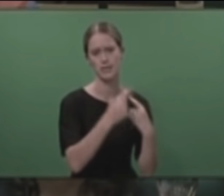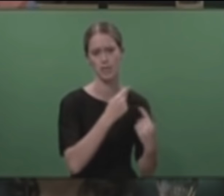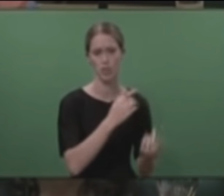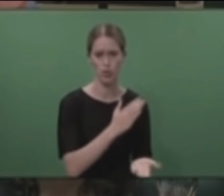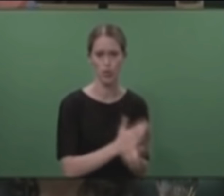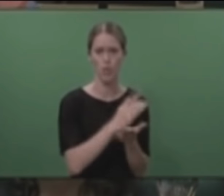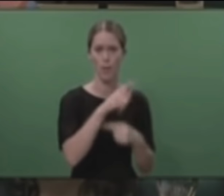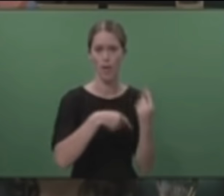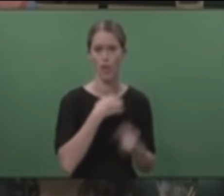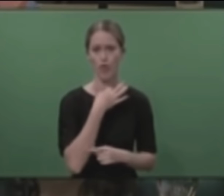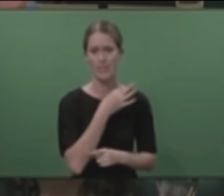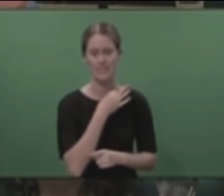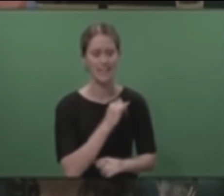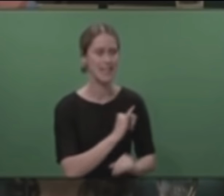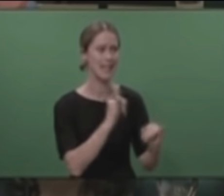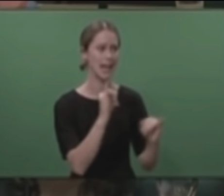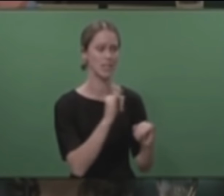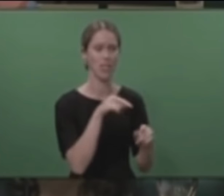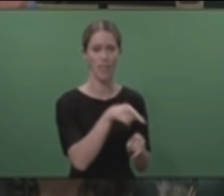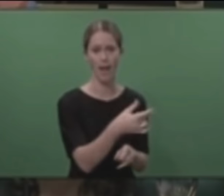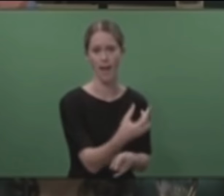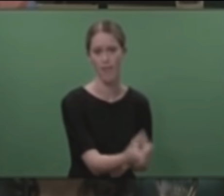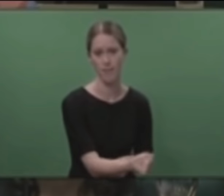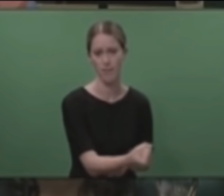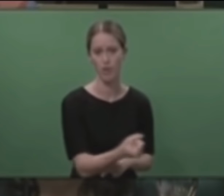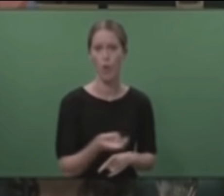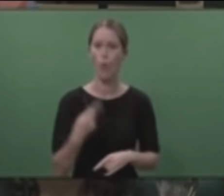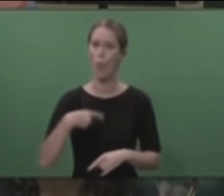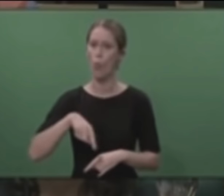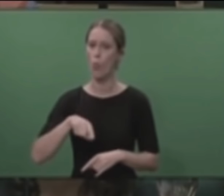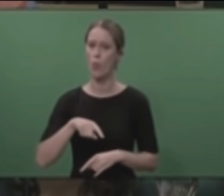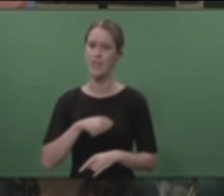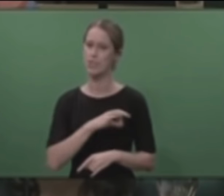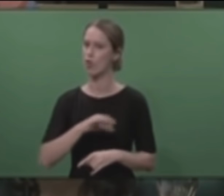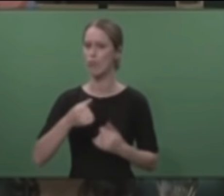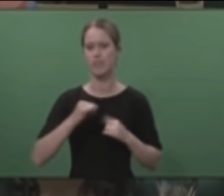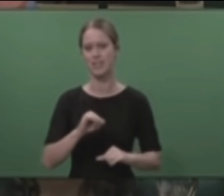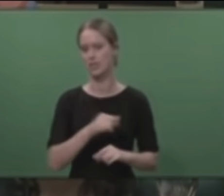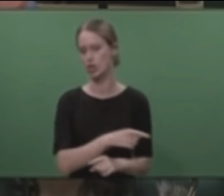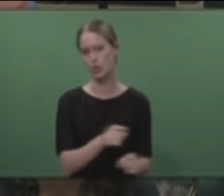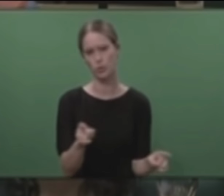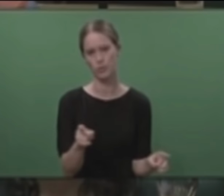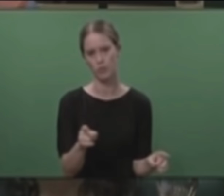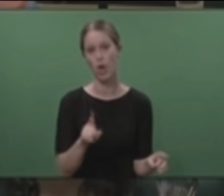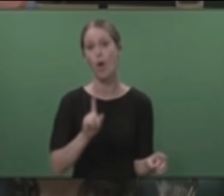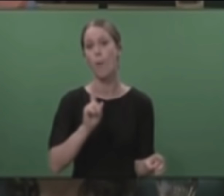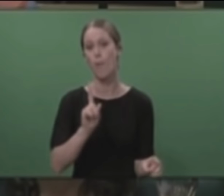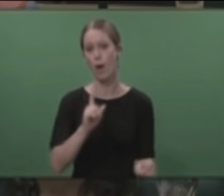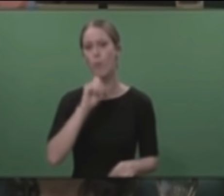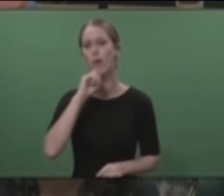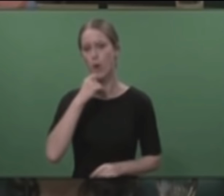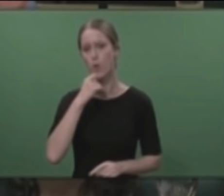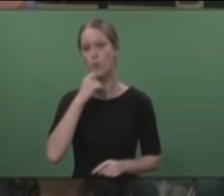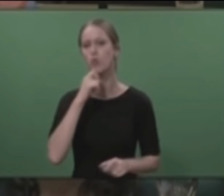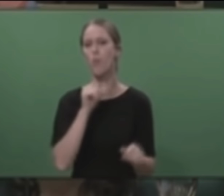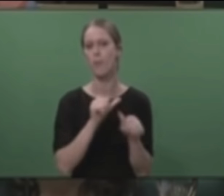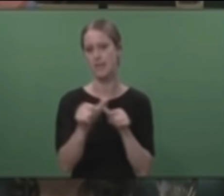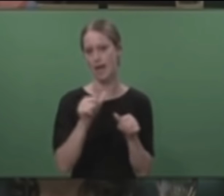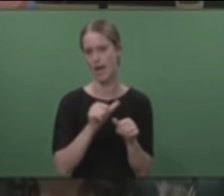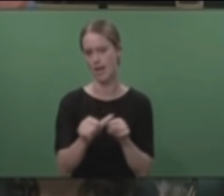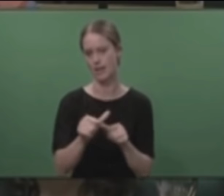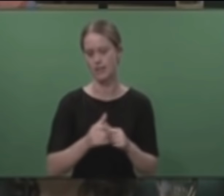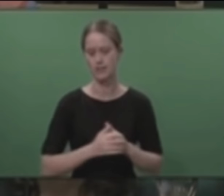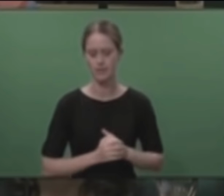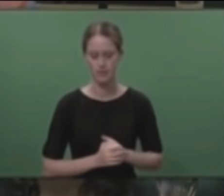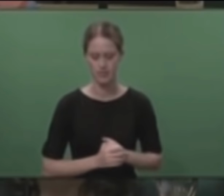that you faced and felt. We did not protect you. We will do better. I